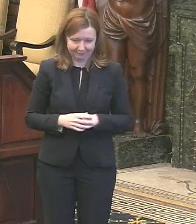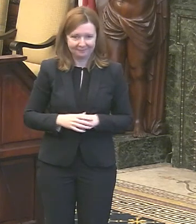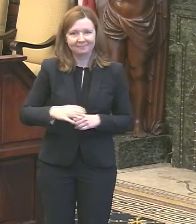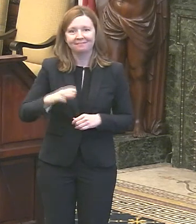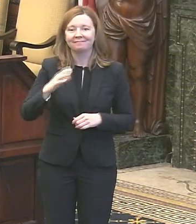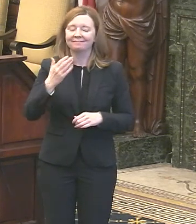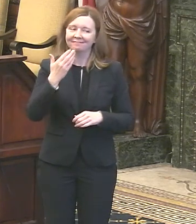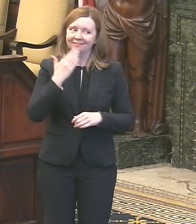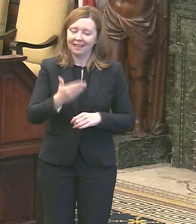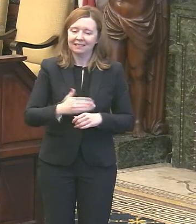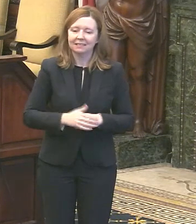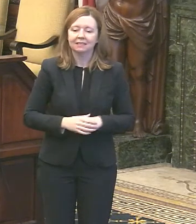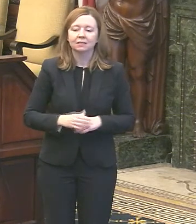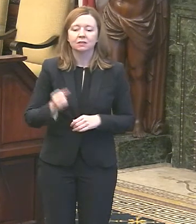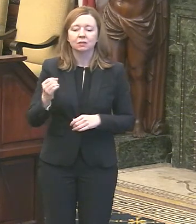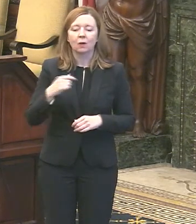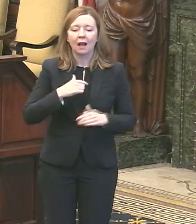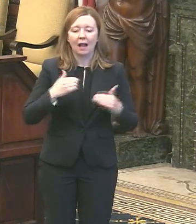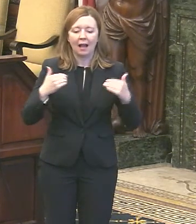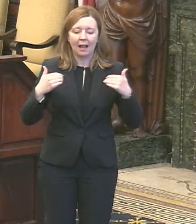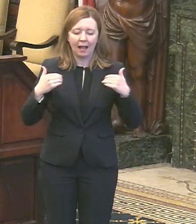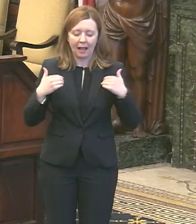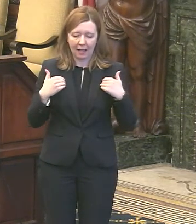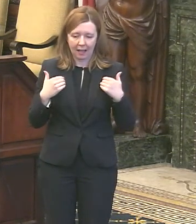Hey, thanks for that. So I